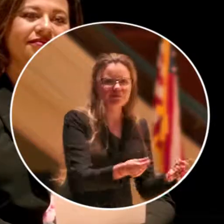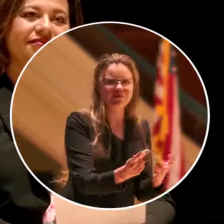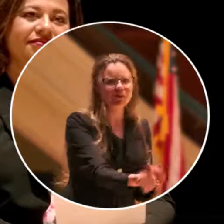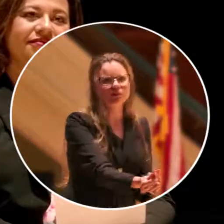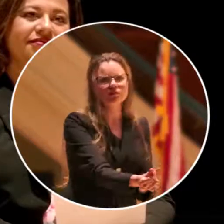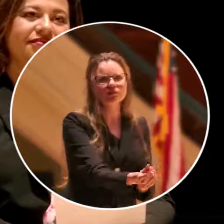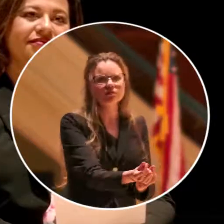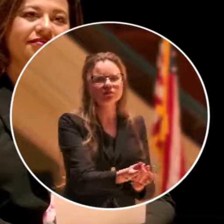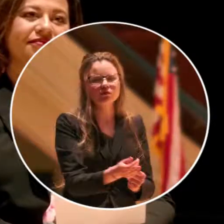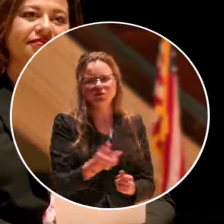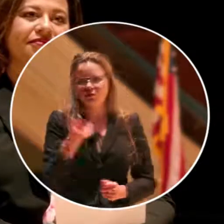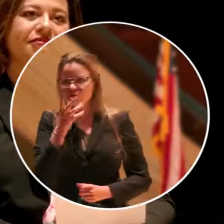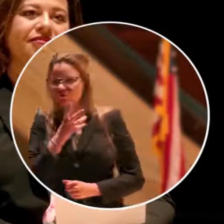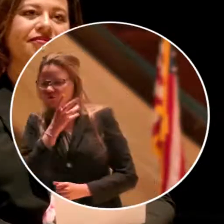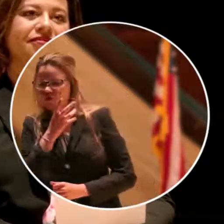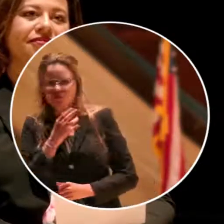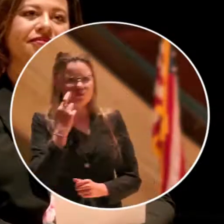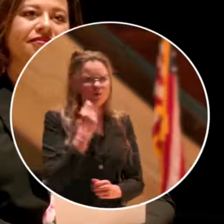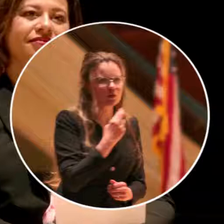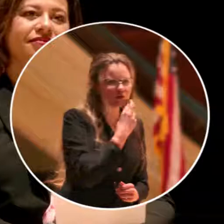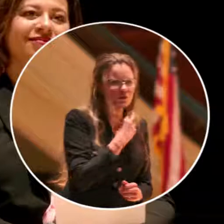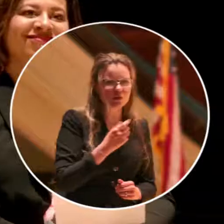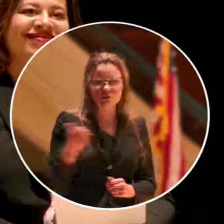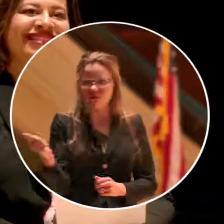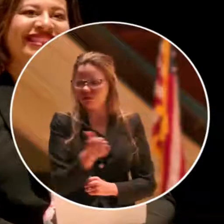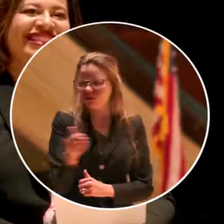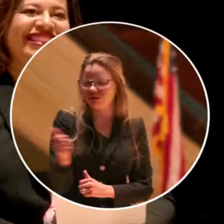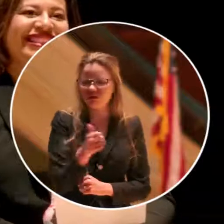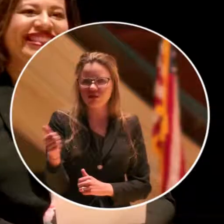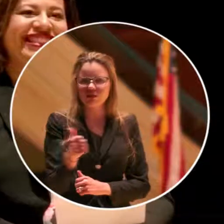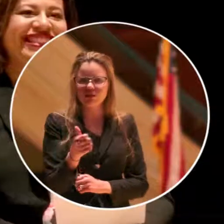farm, she never got a speeding ticket.